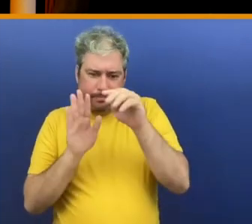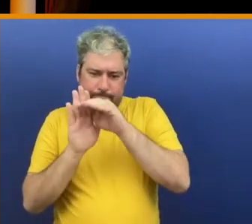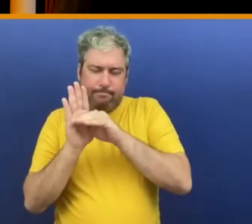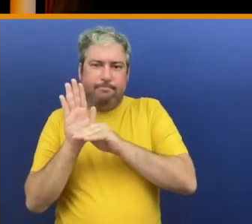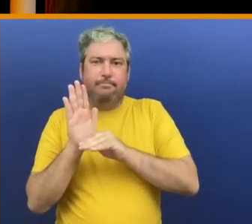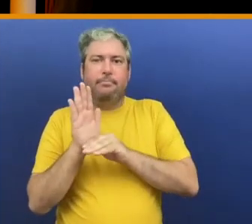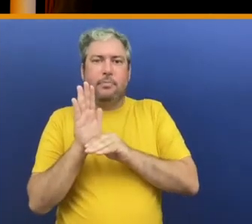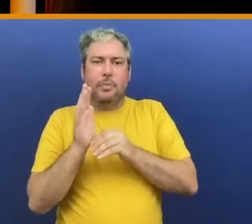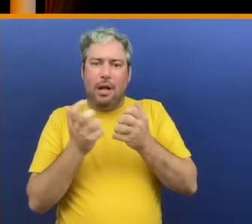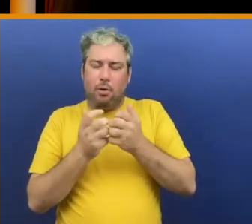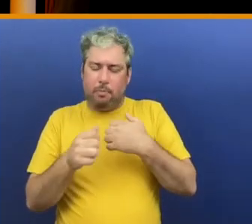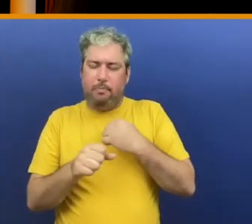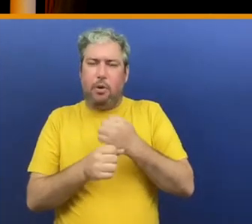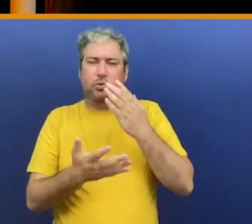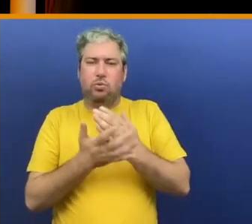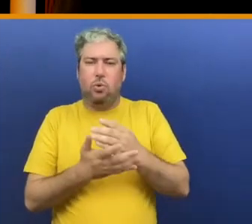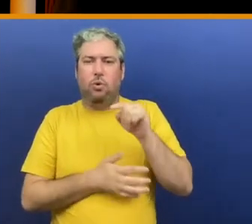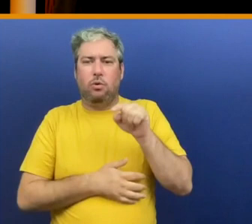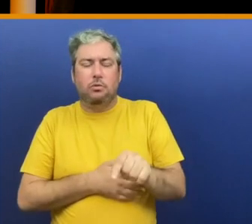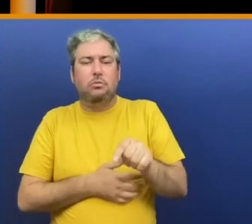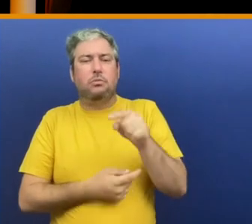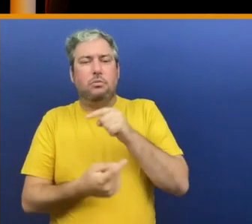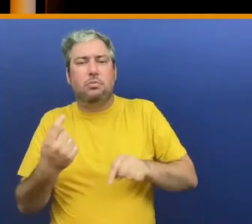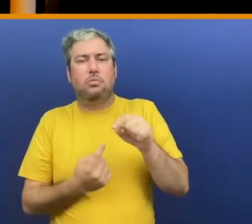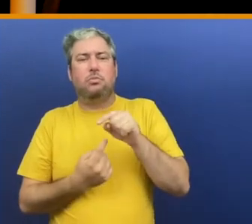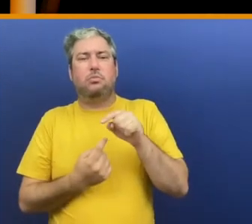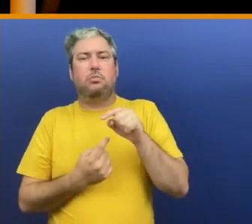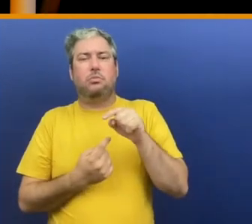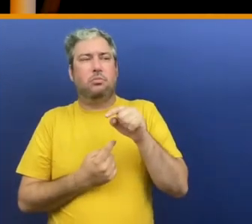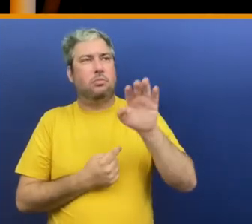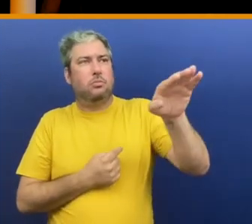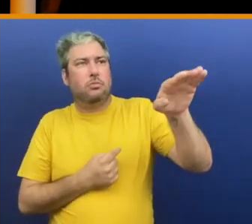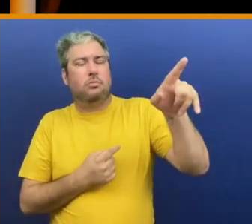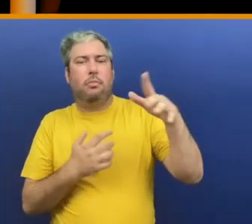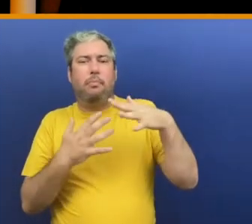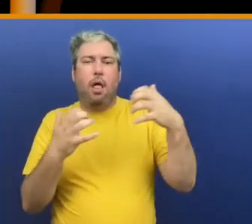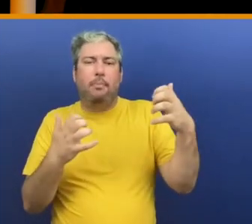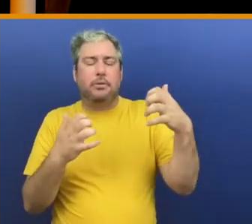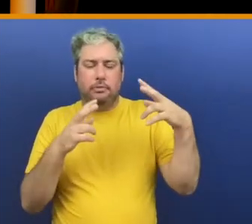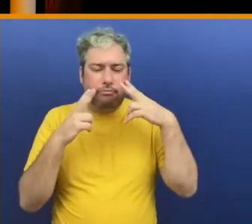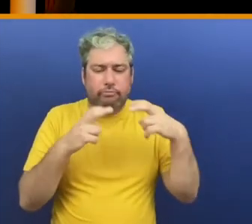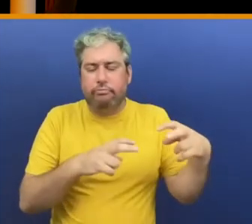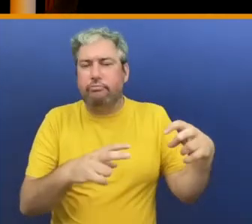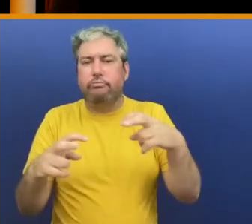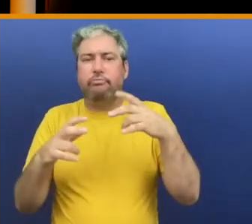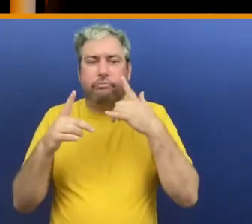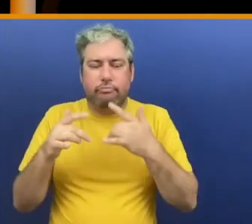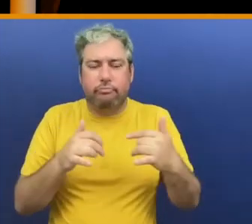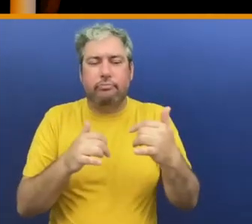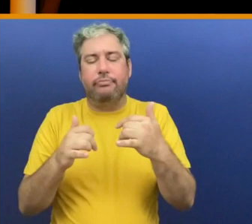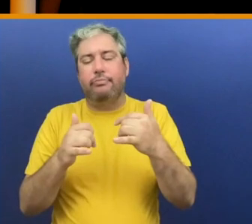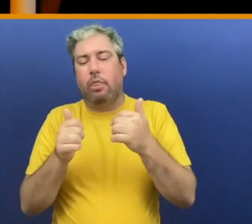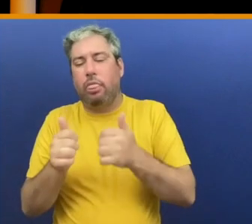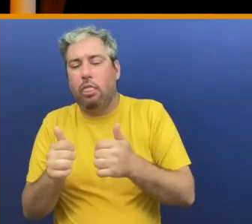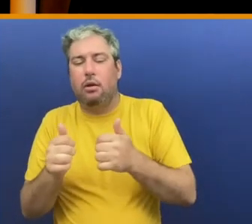parliamentary scrutiny, small and medium-sized business input into those free trade agreements, so that we have successful